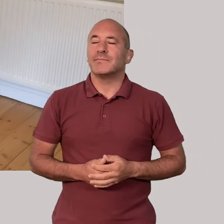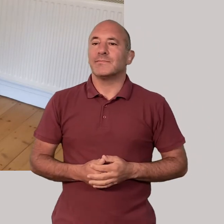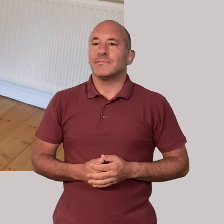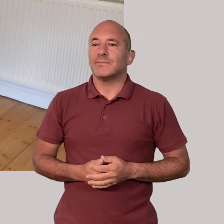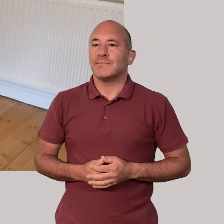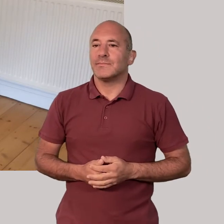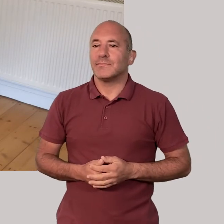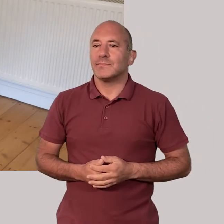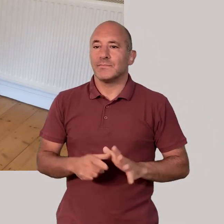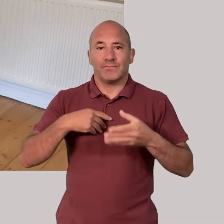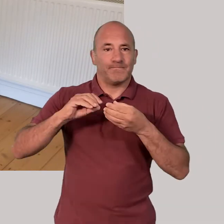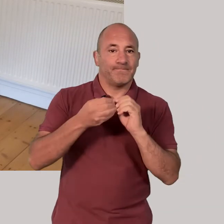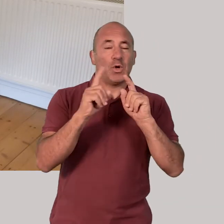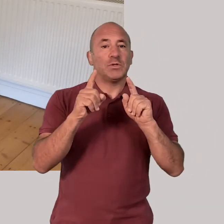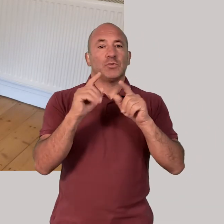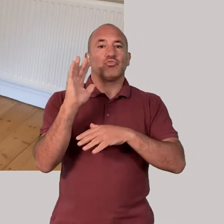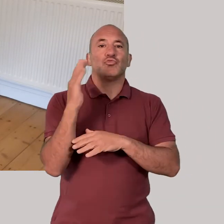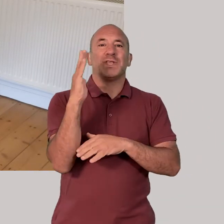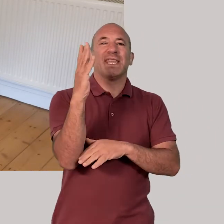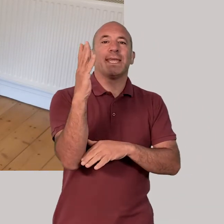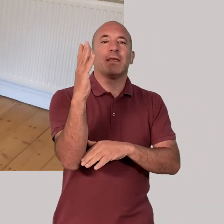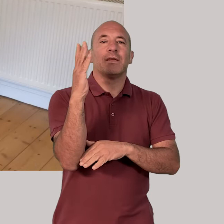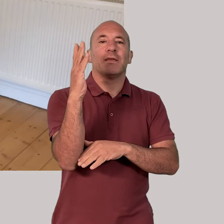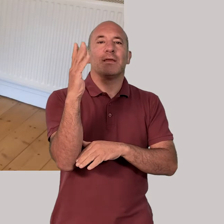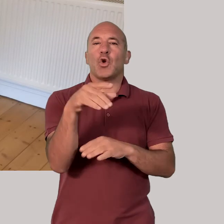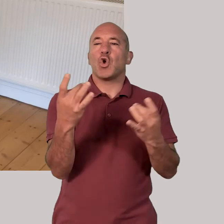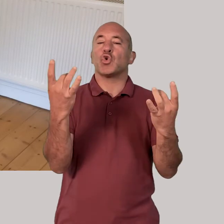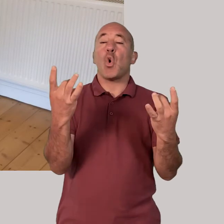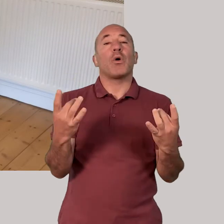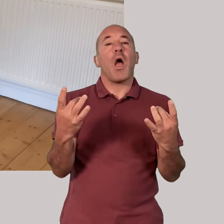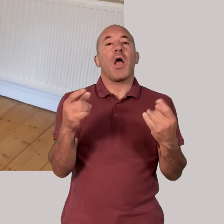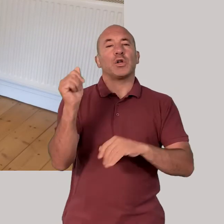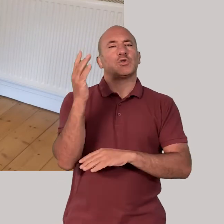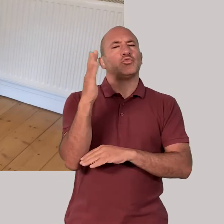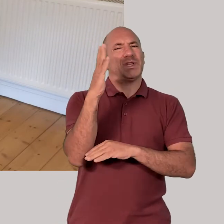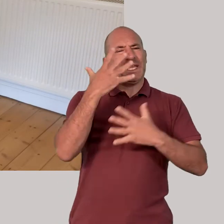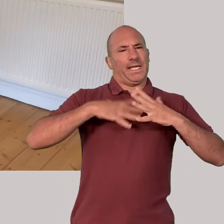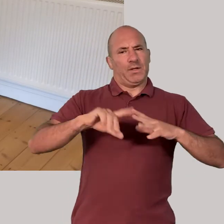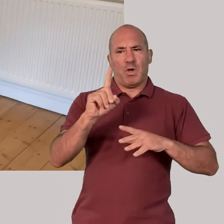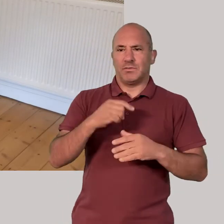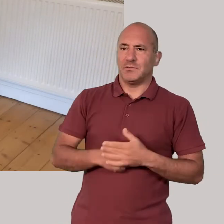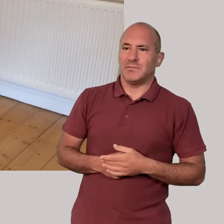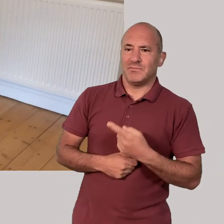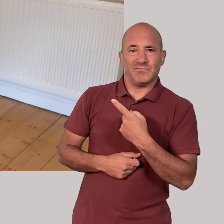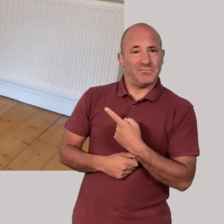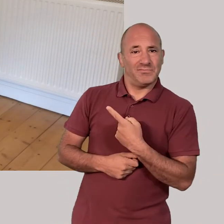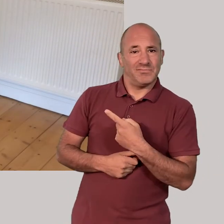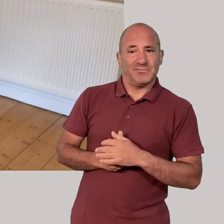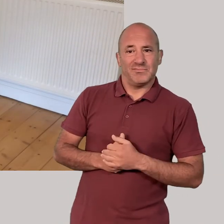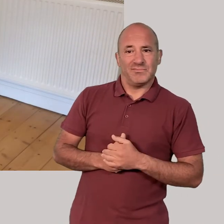help you with this next move, but we're going to build a tree. In yoga, this is a tree pose.